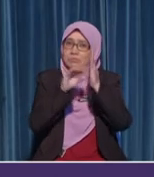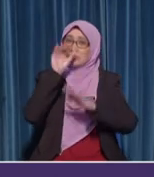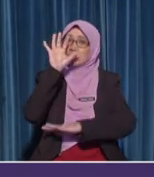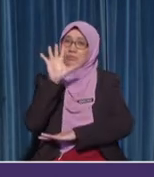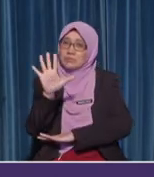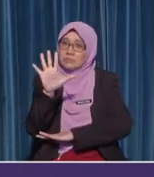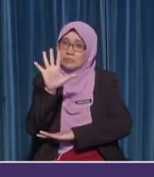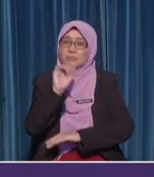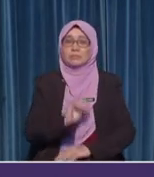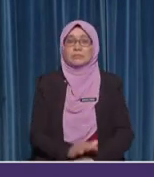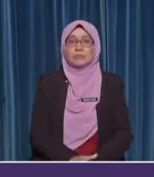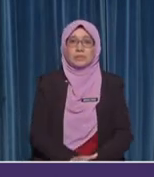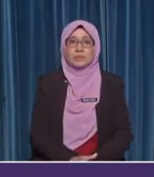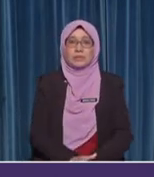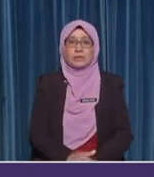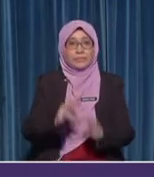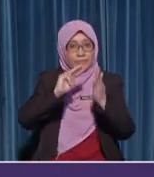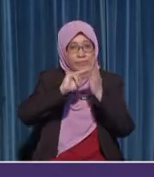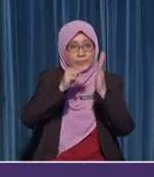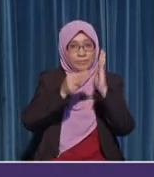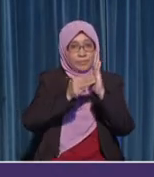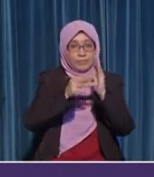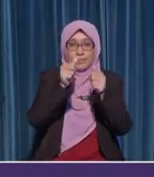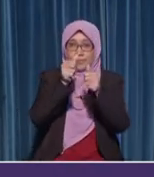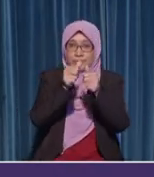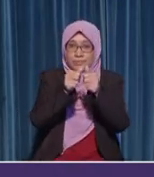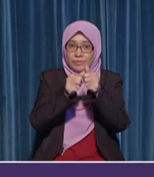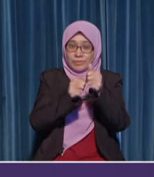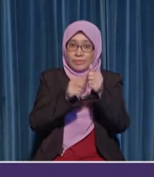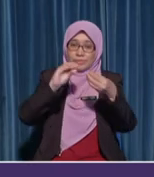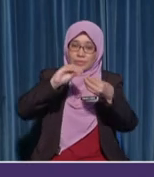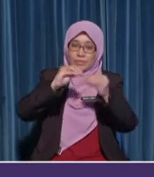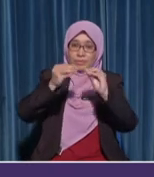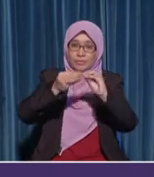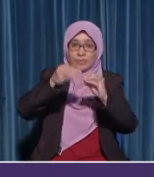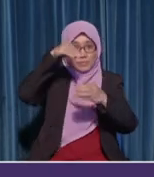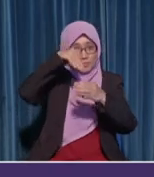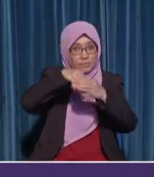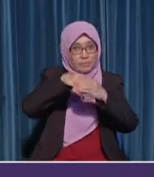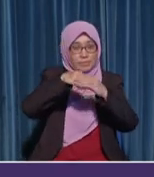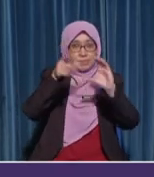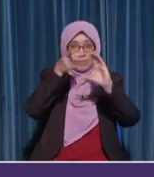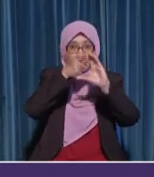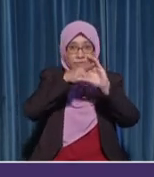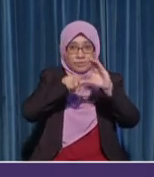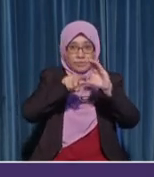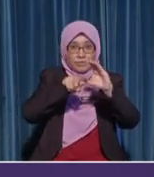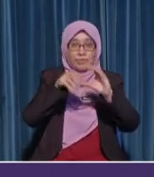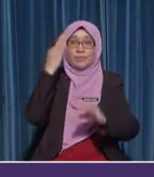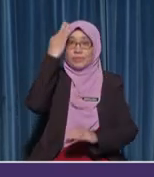This means each number on the clock face equals to